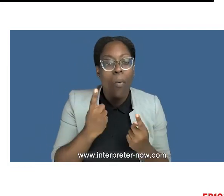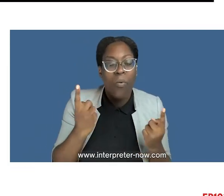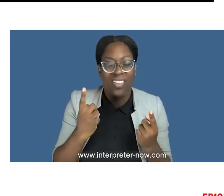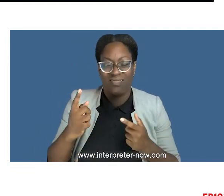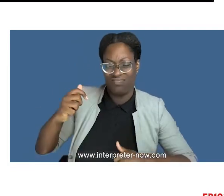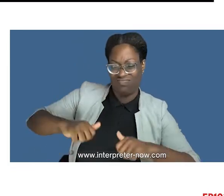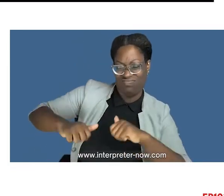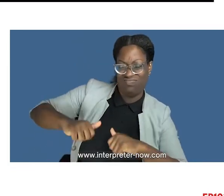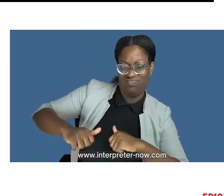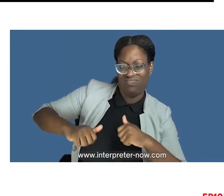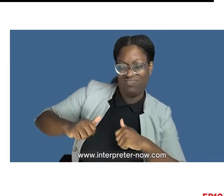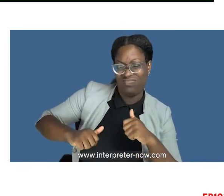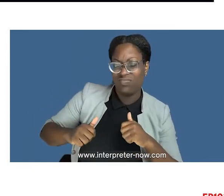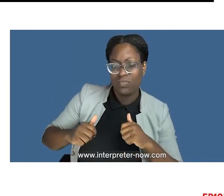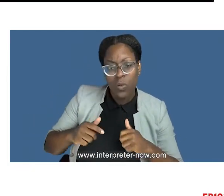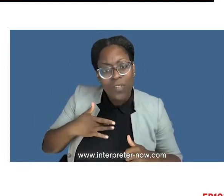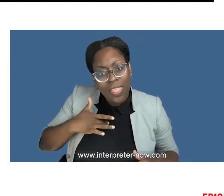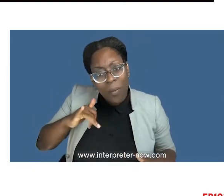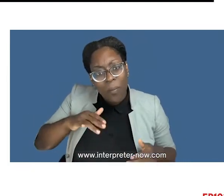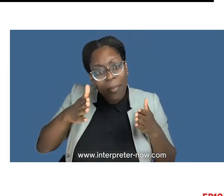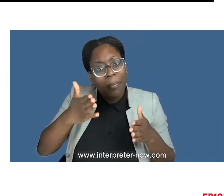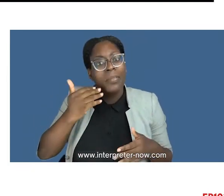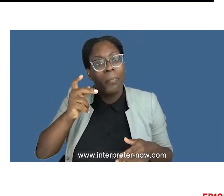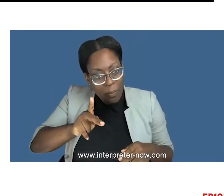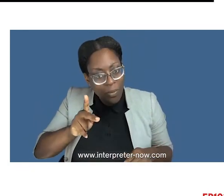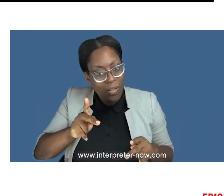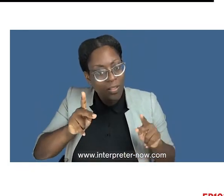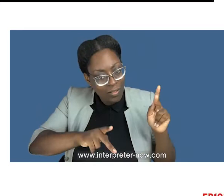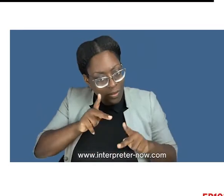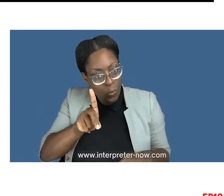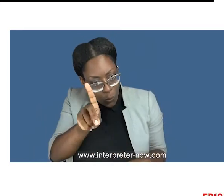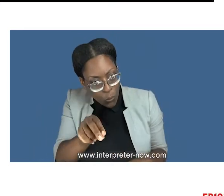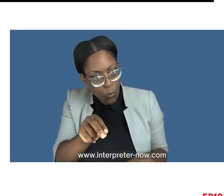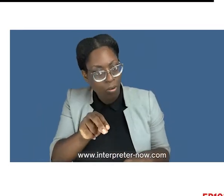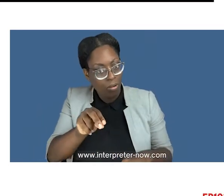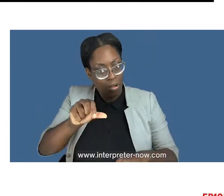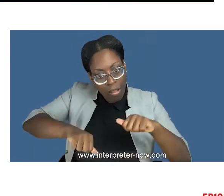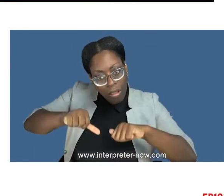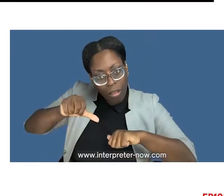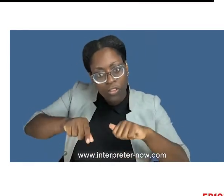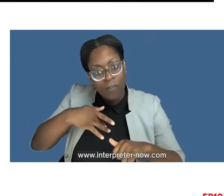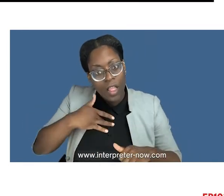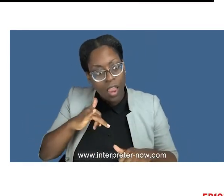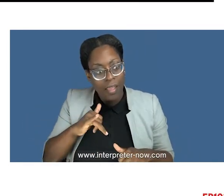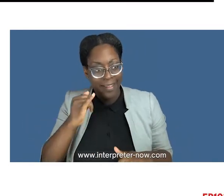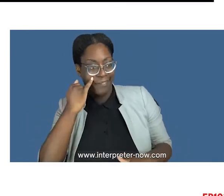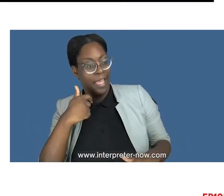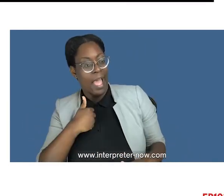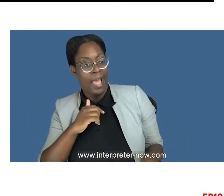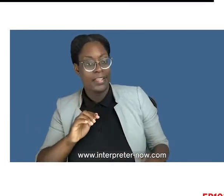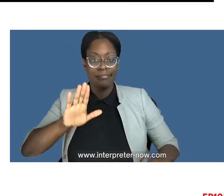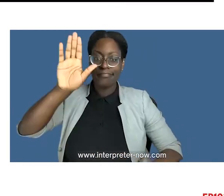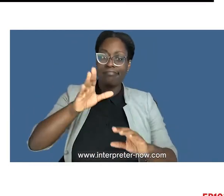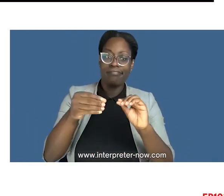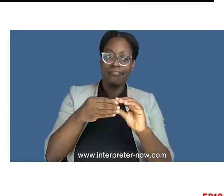I'm an imposter, right? You have that fear of people questioning you because people have questioned you,